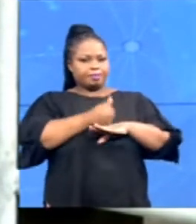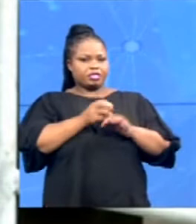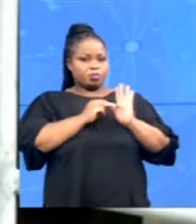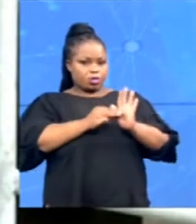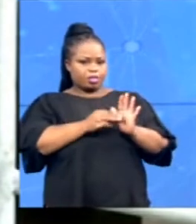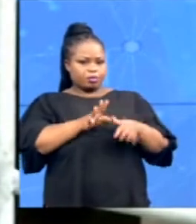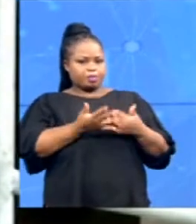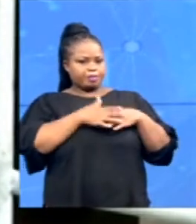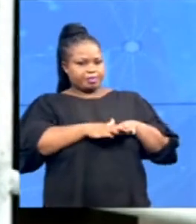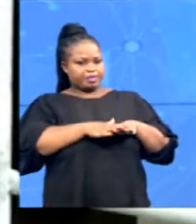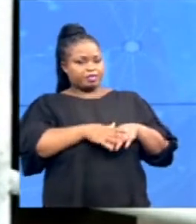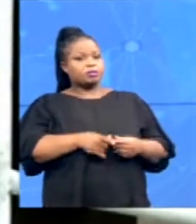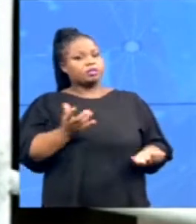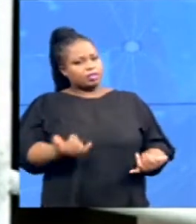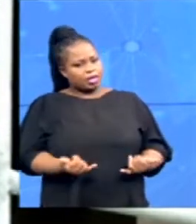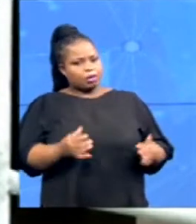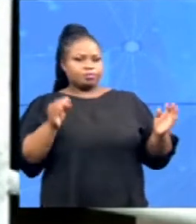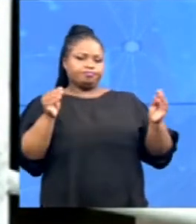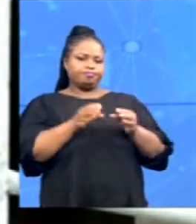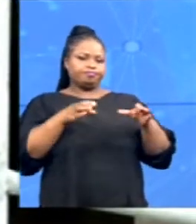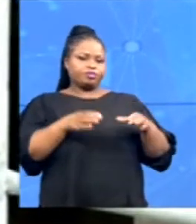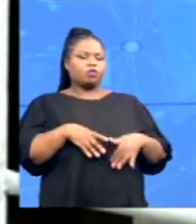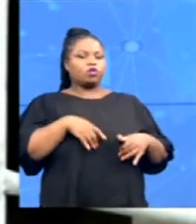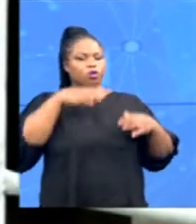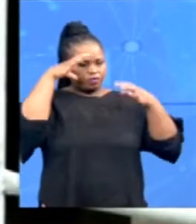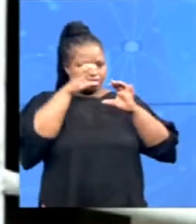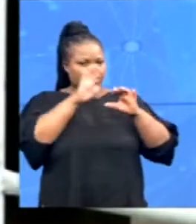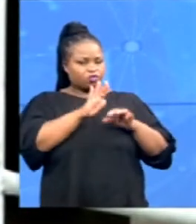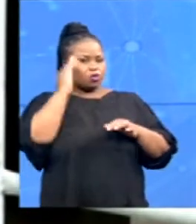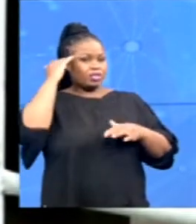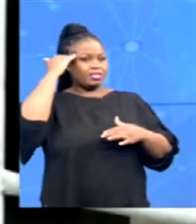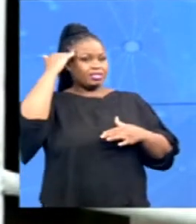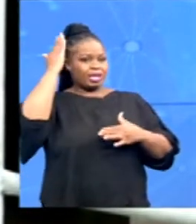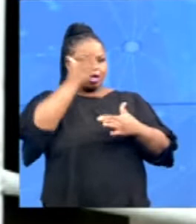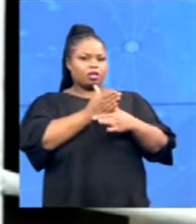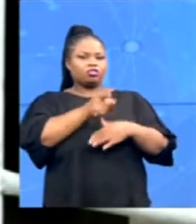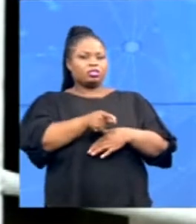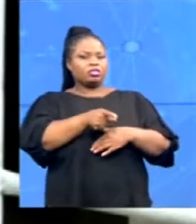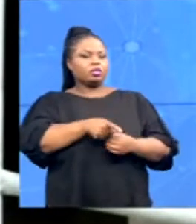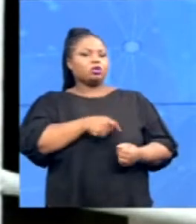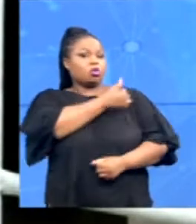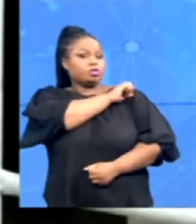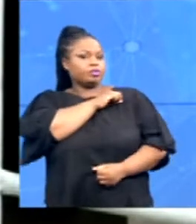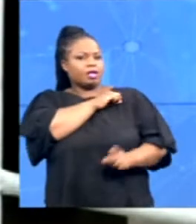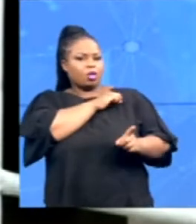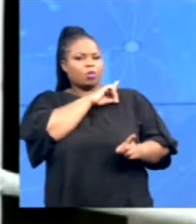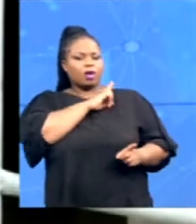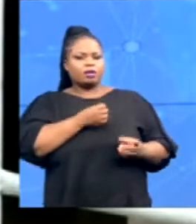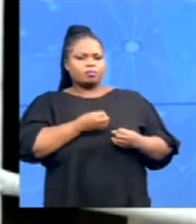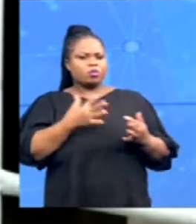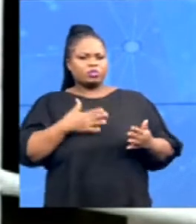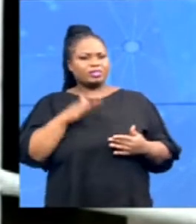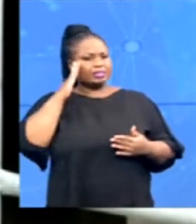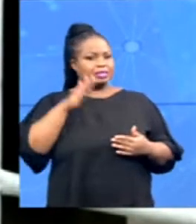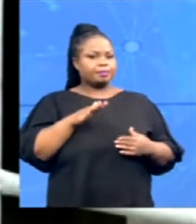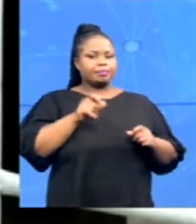to a psychiatric hospital because in the psychiatric hospital it's predominantly admissions of patients and inpatients. And here we now